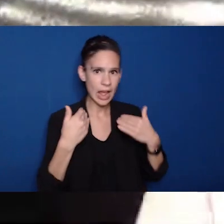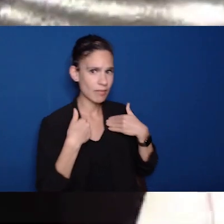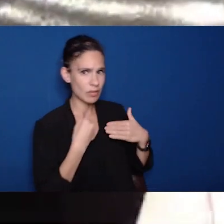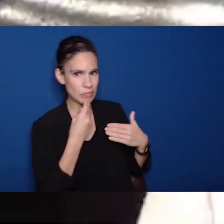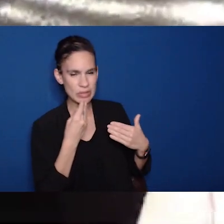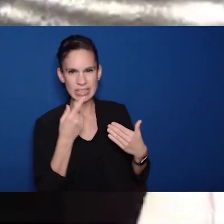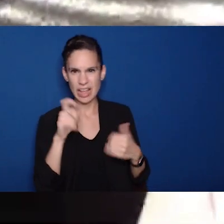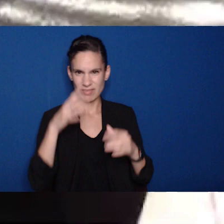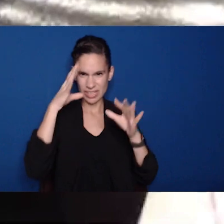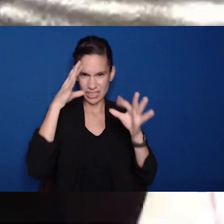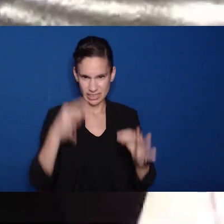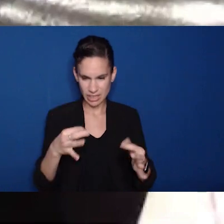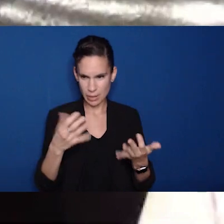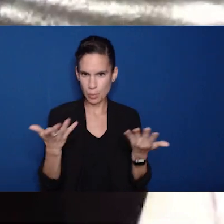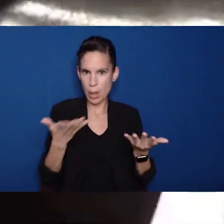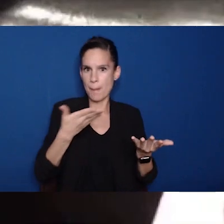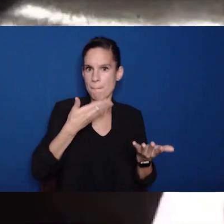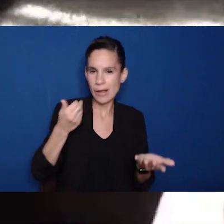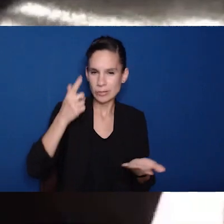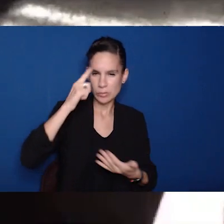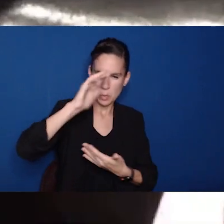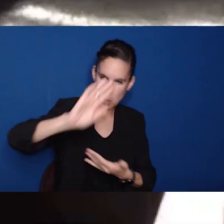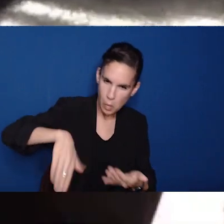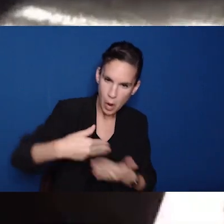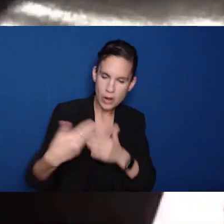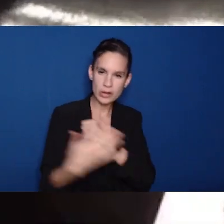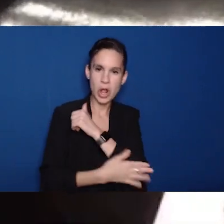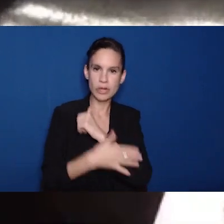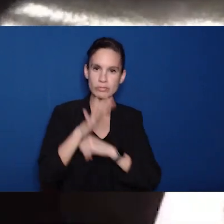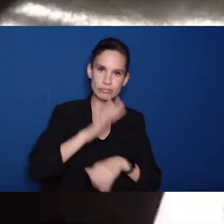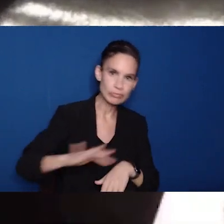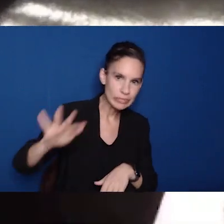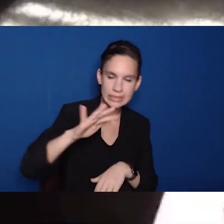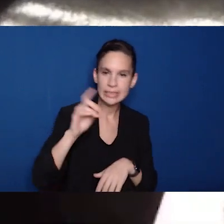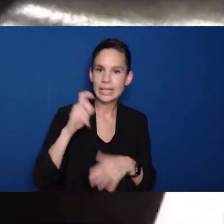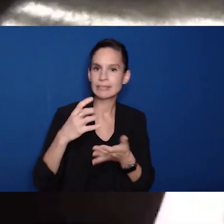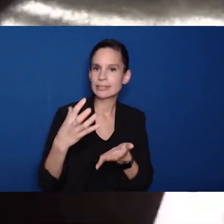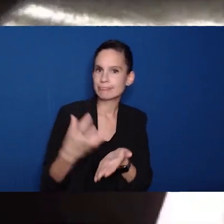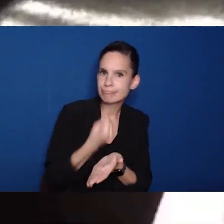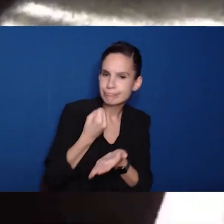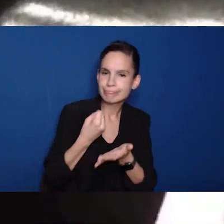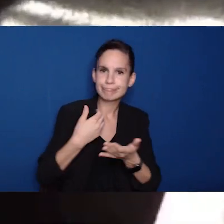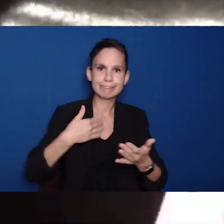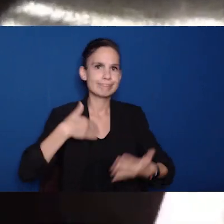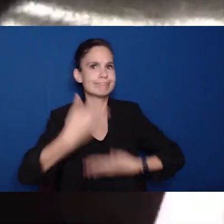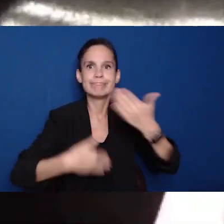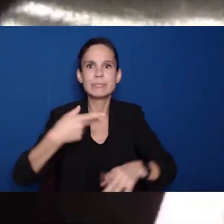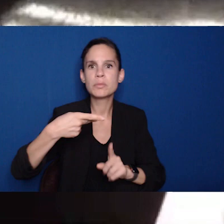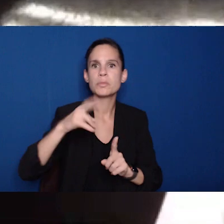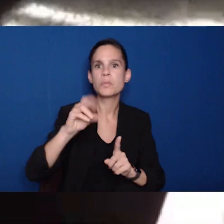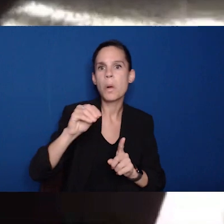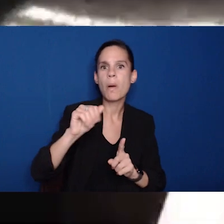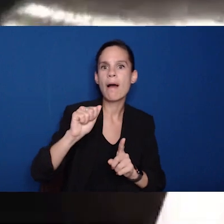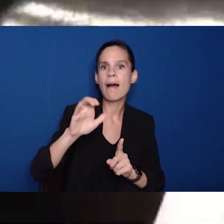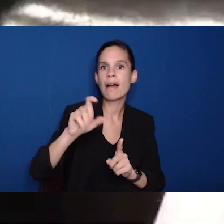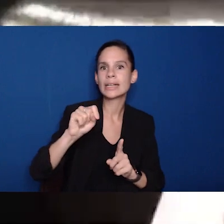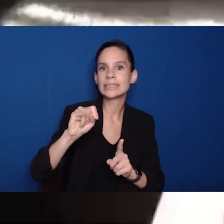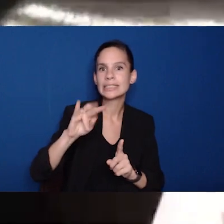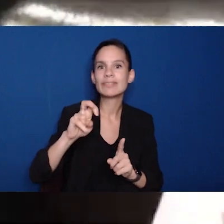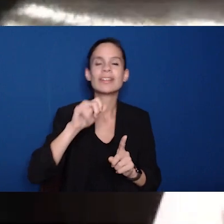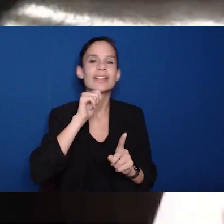decision, which you can't fault them for. For a change, we had the opportunity to be proactive, Colin, instead of